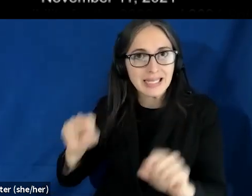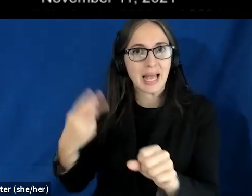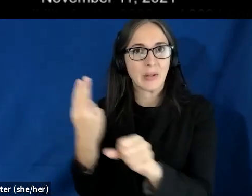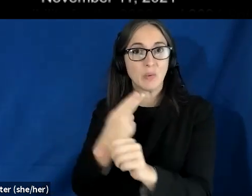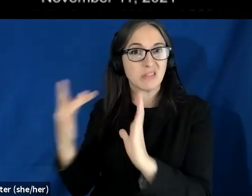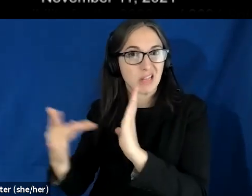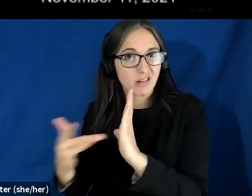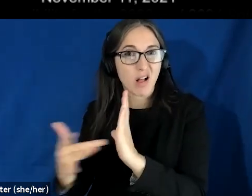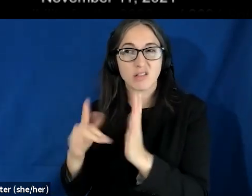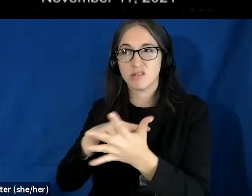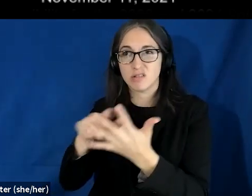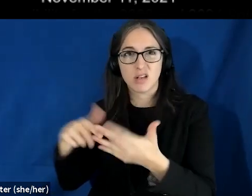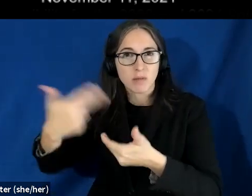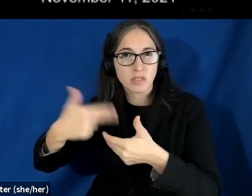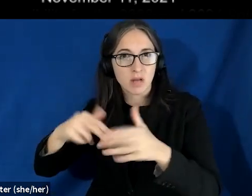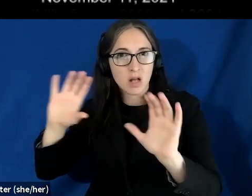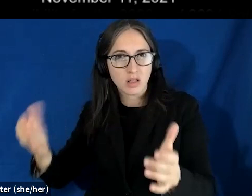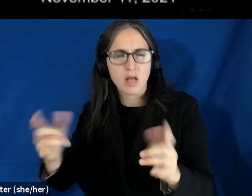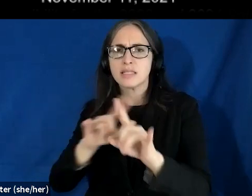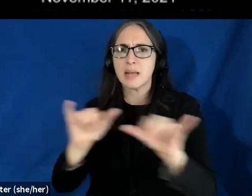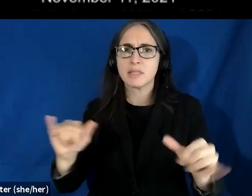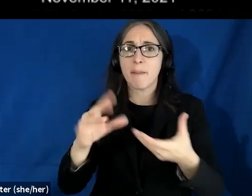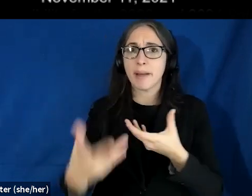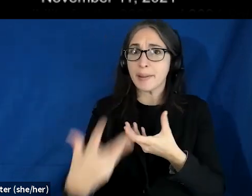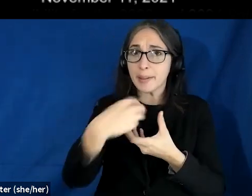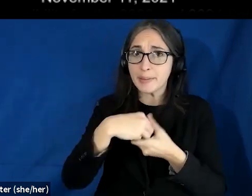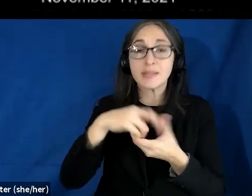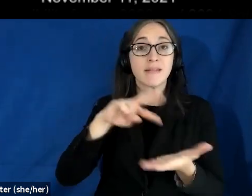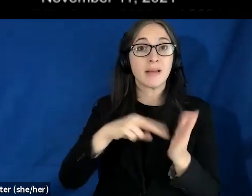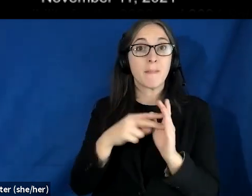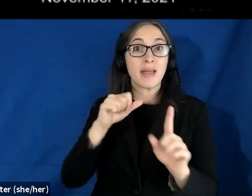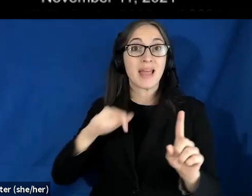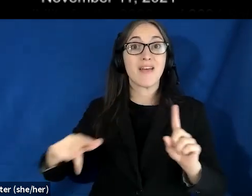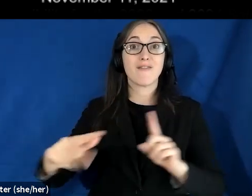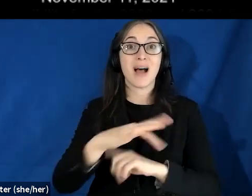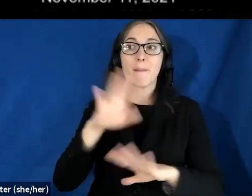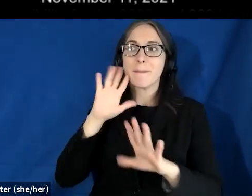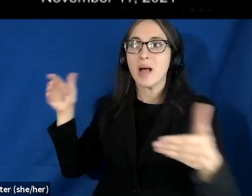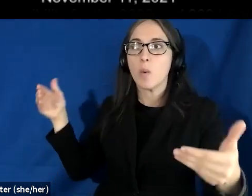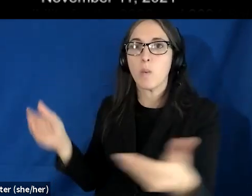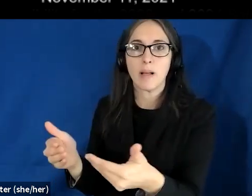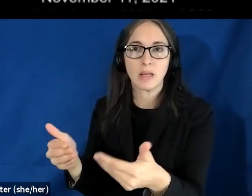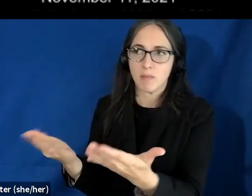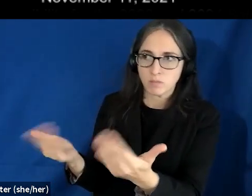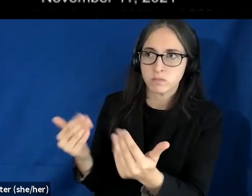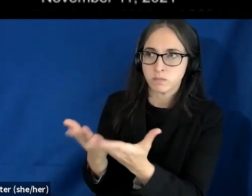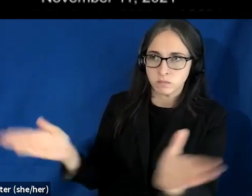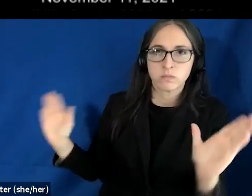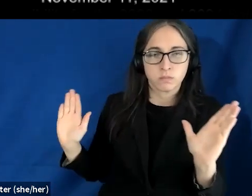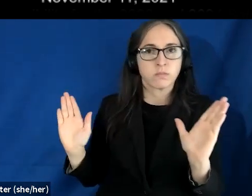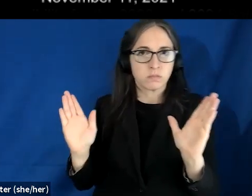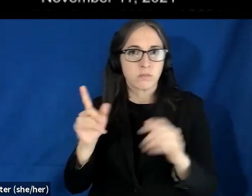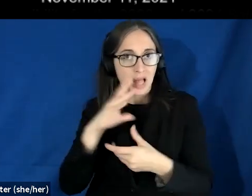but inclusive in that the environment is welcoming and includes as much as possible all participants using the